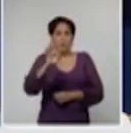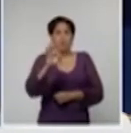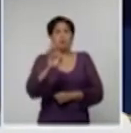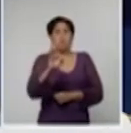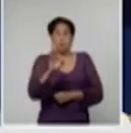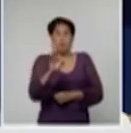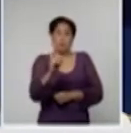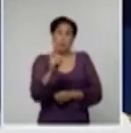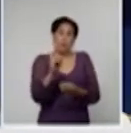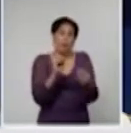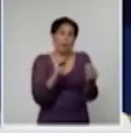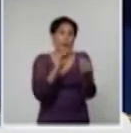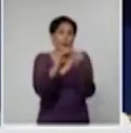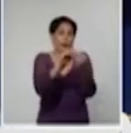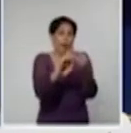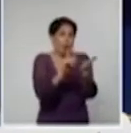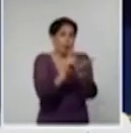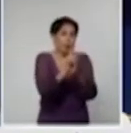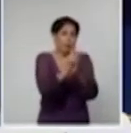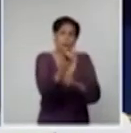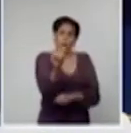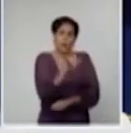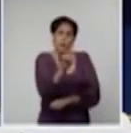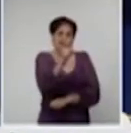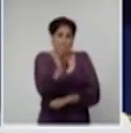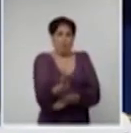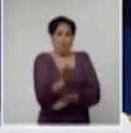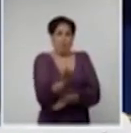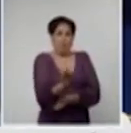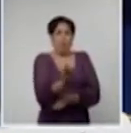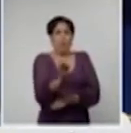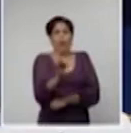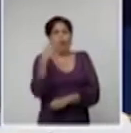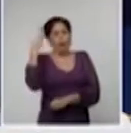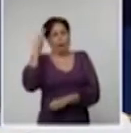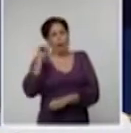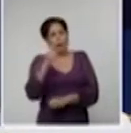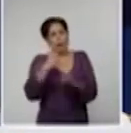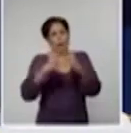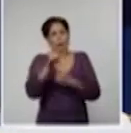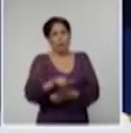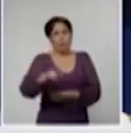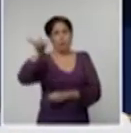cumulative of 1,182, 50.3%, and